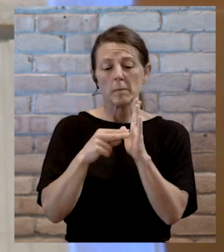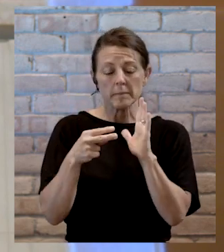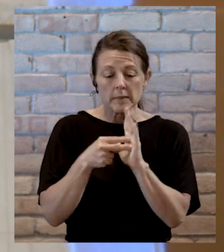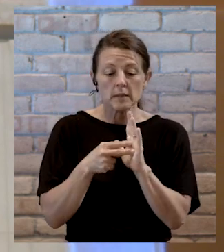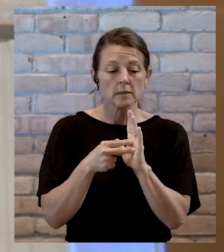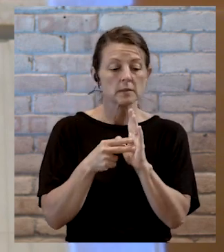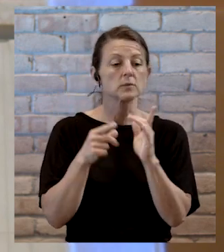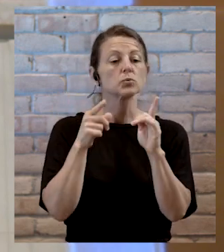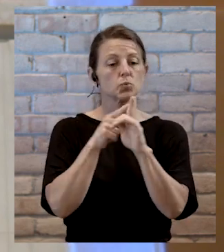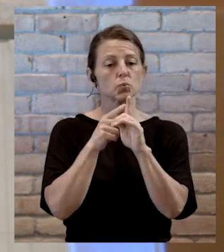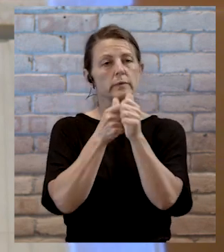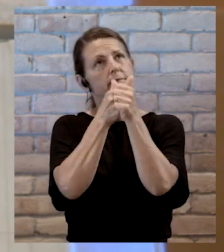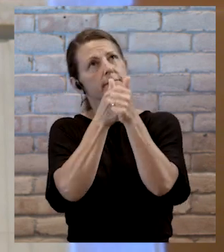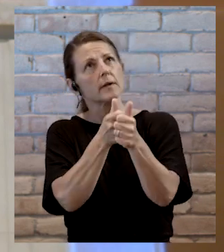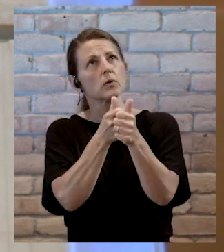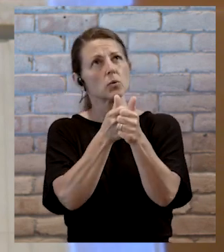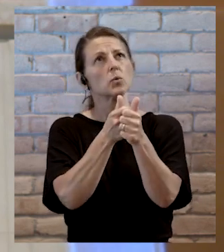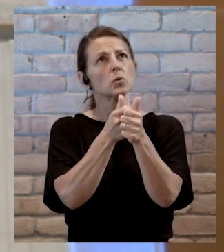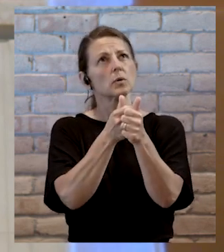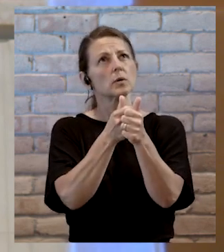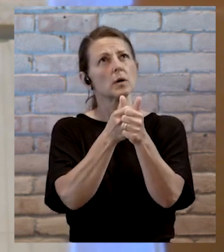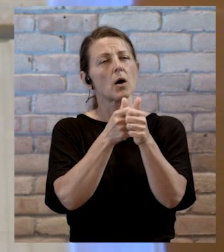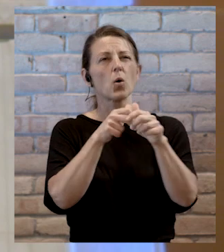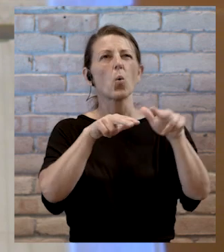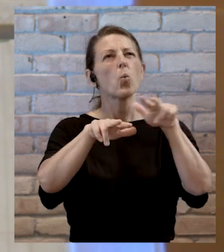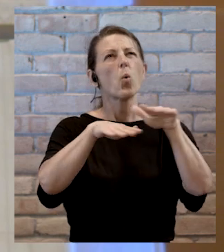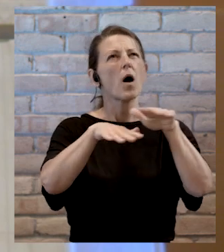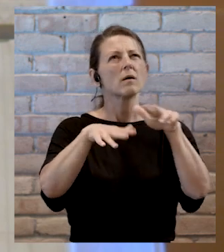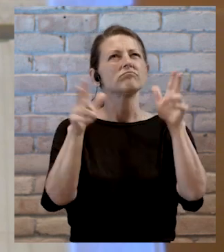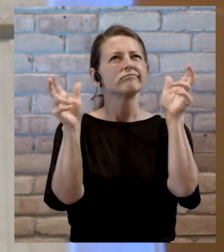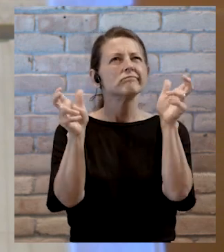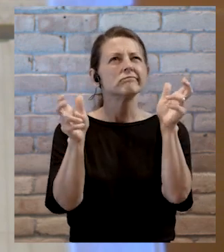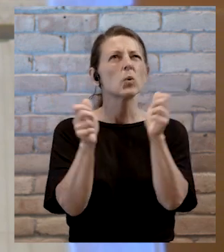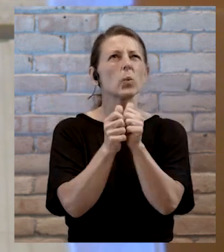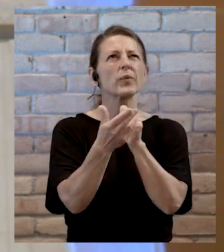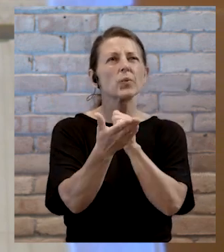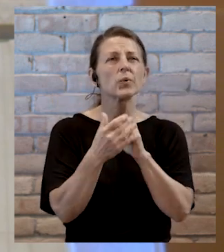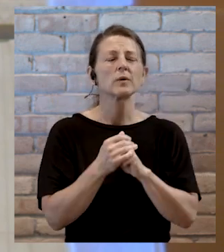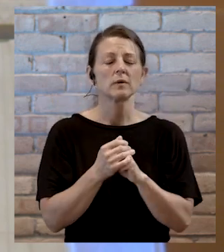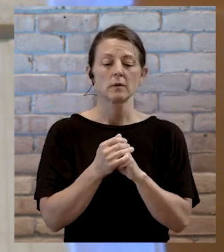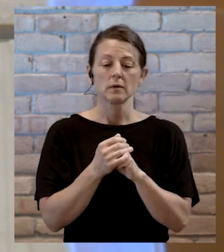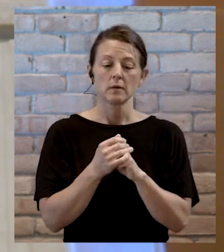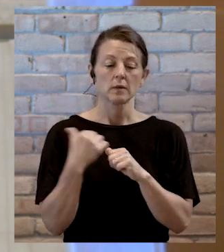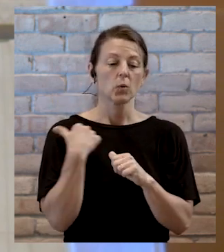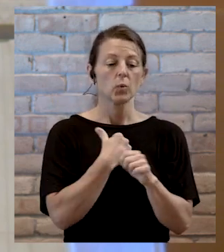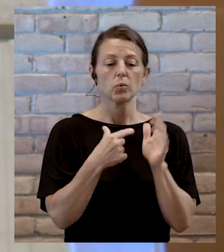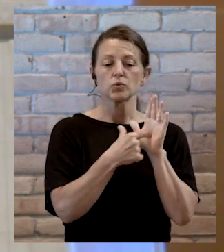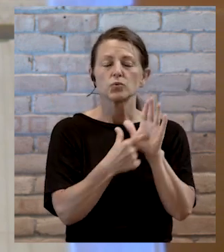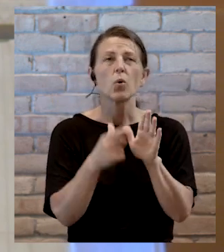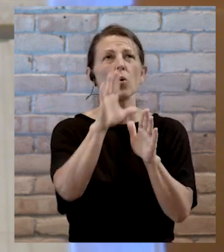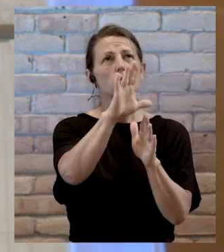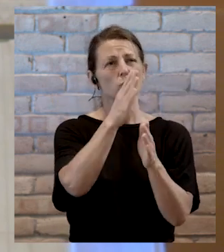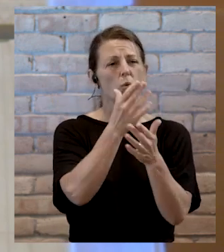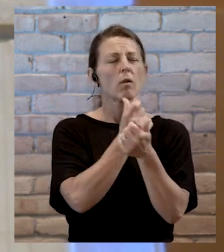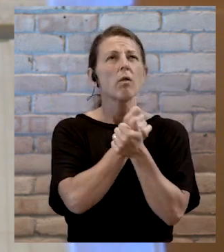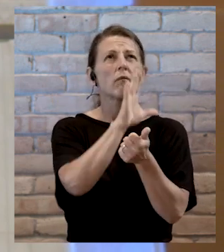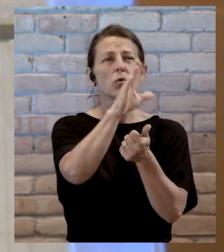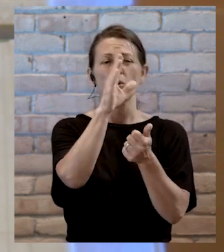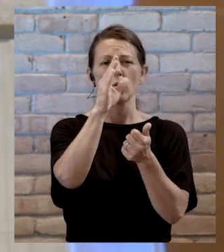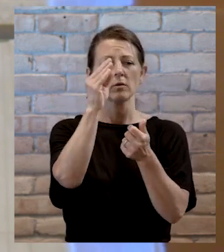walk with you, that we might be witnesses of your love, your grace, your